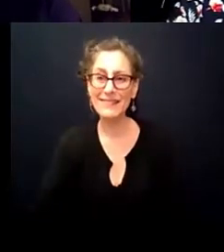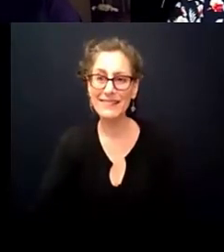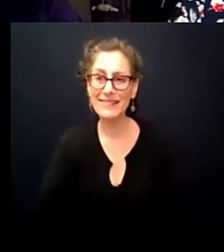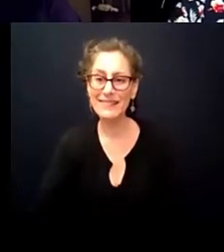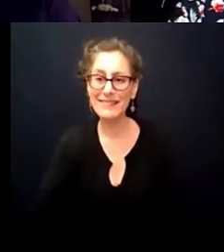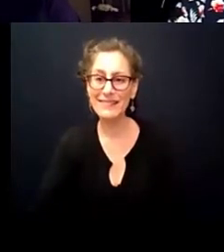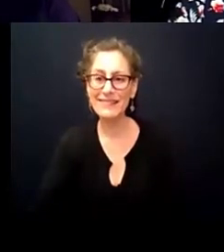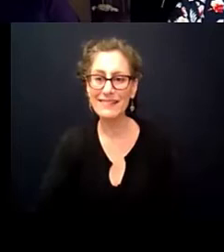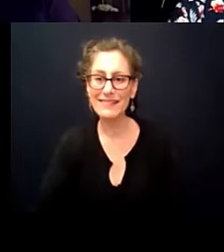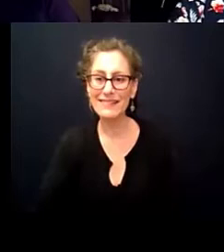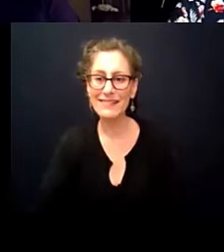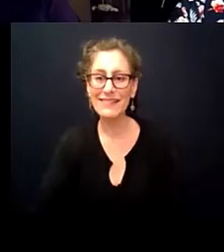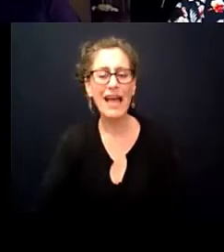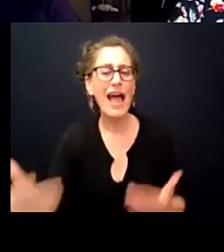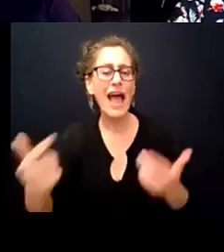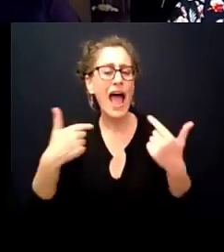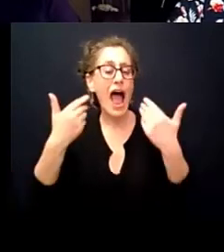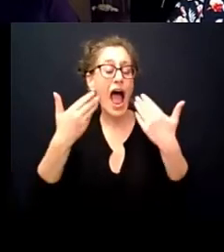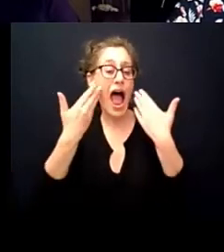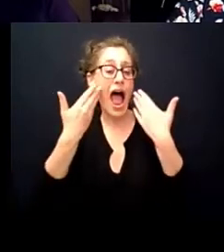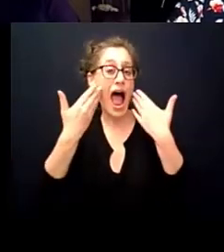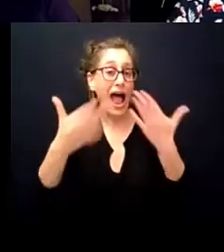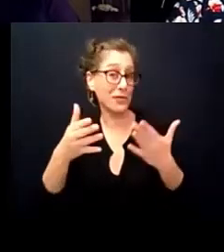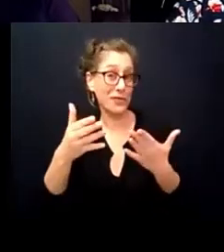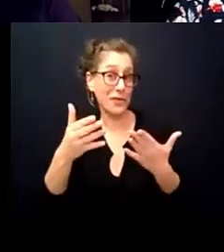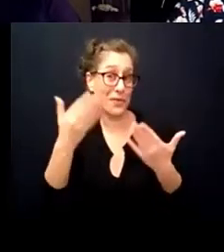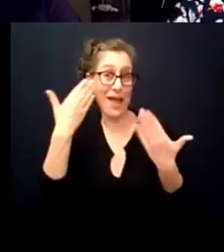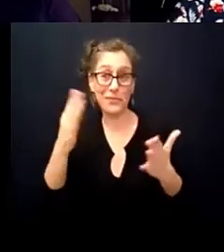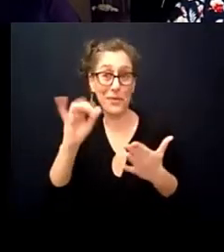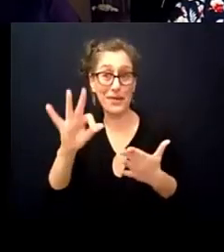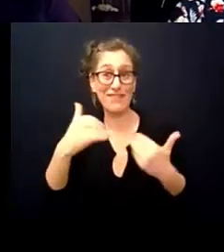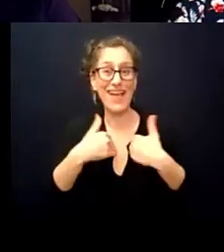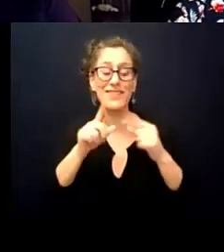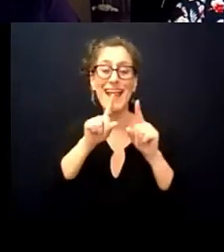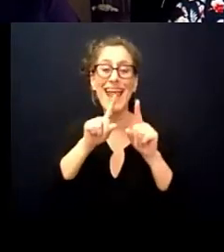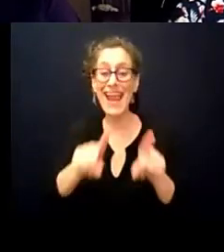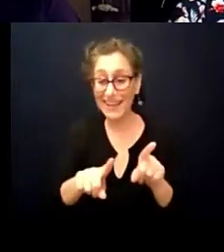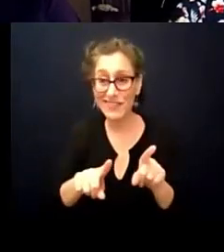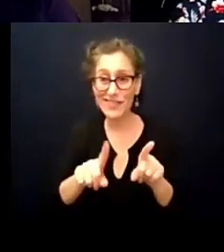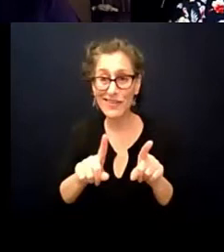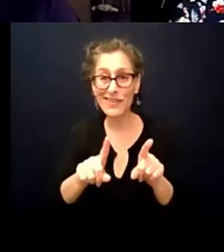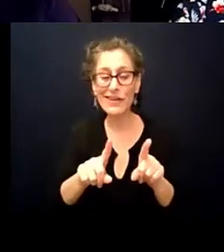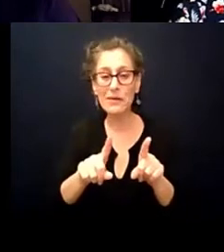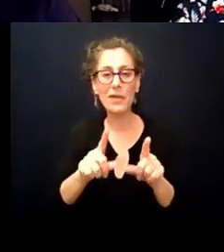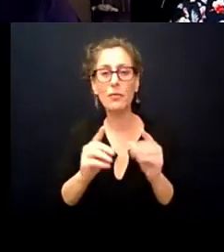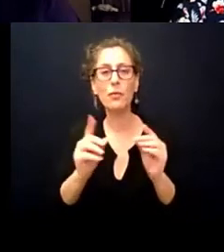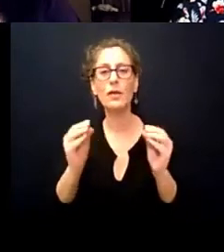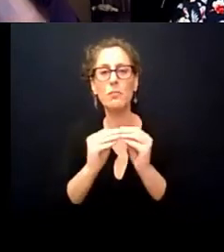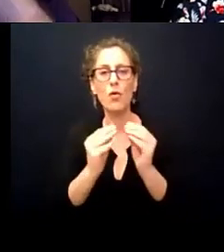Okay, I don't know if I have an answer as much as kind of a burning